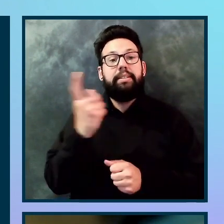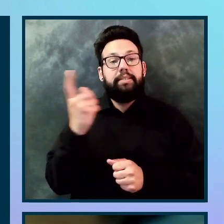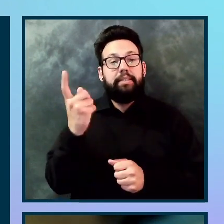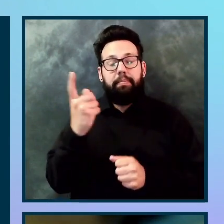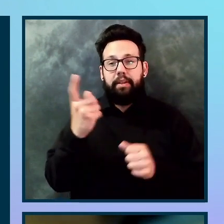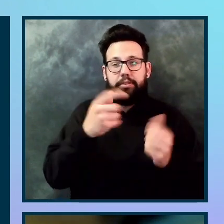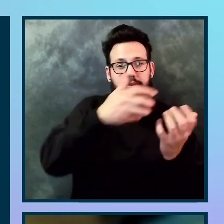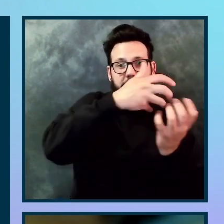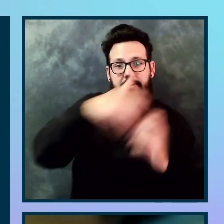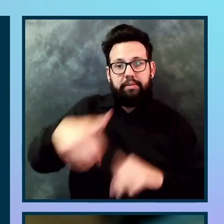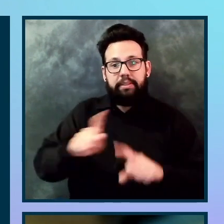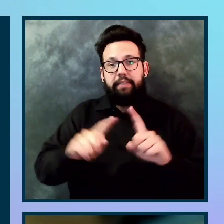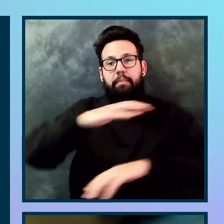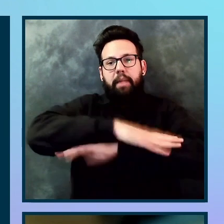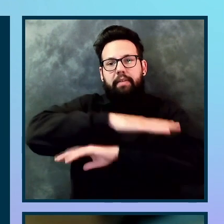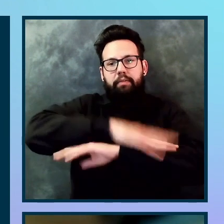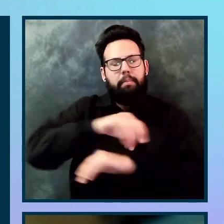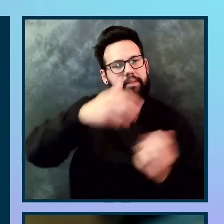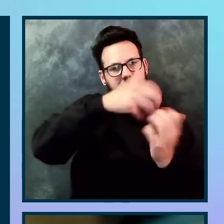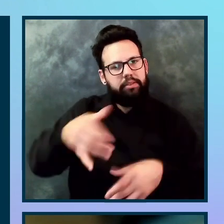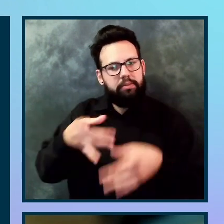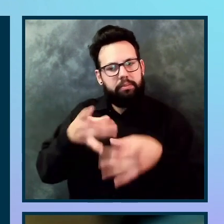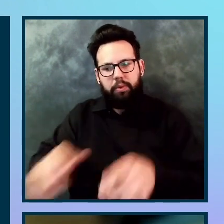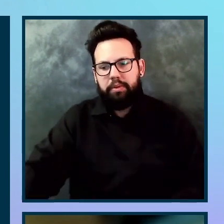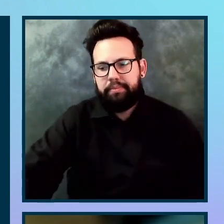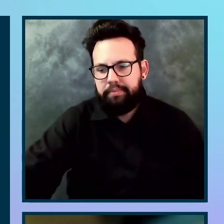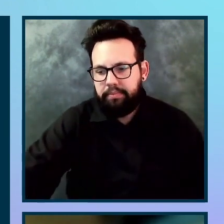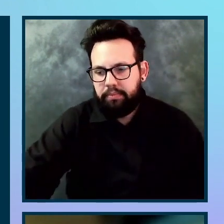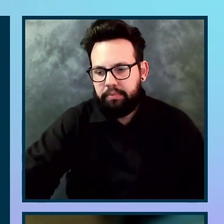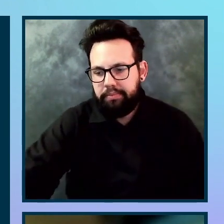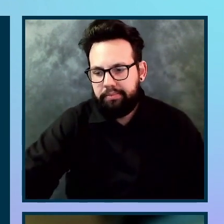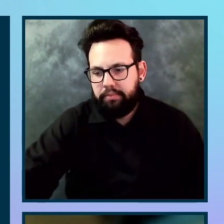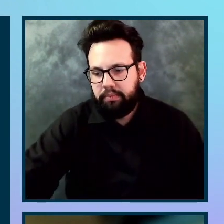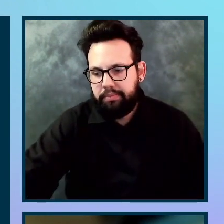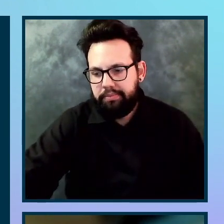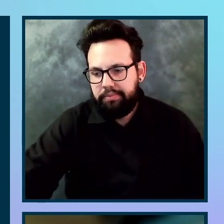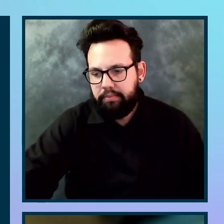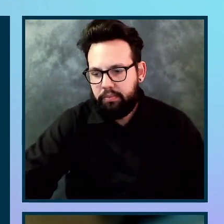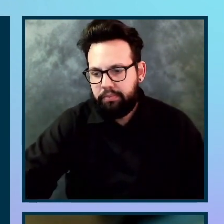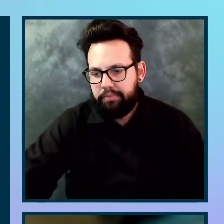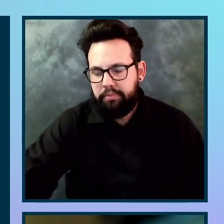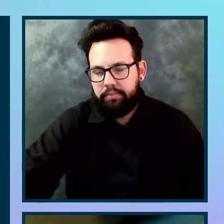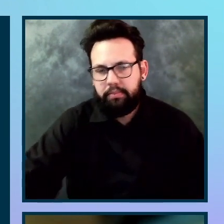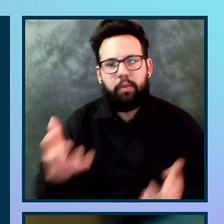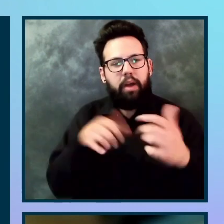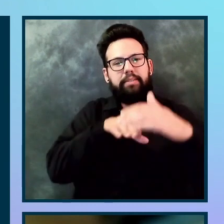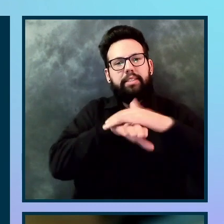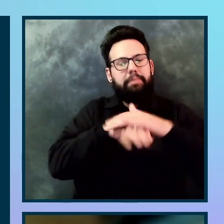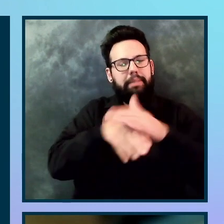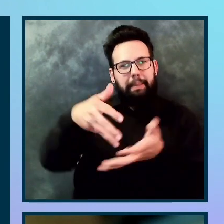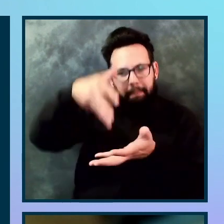seamless. Then we want the accessibility to be built into our experiences. We want accessible